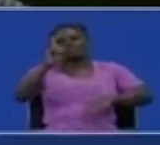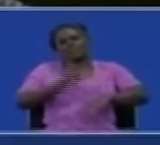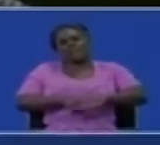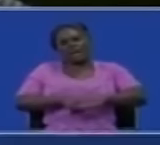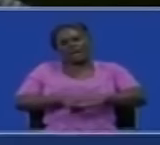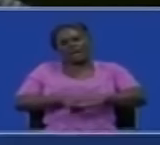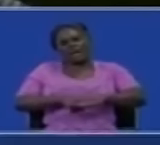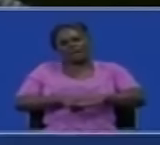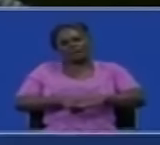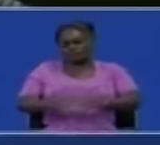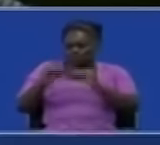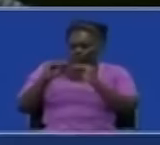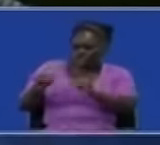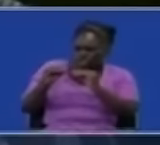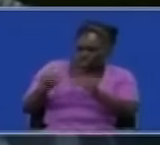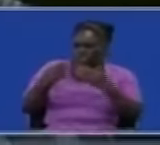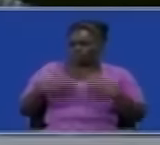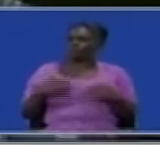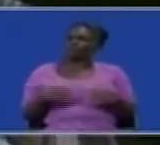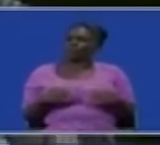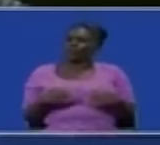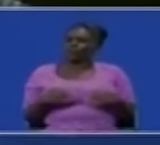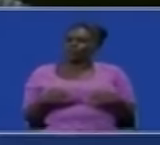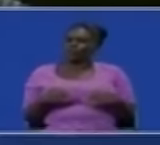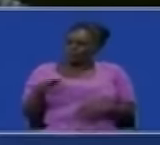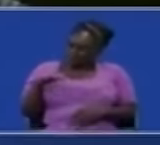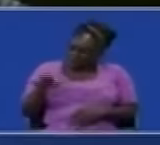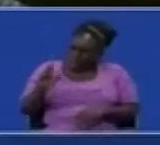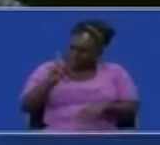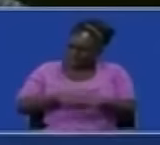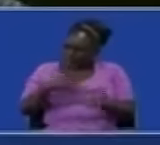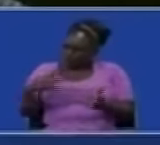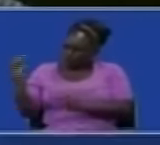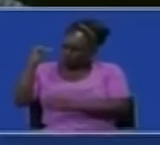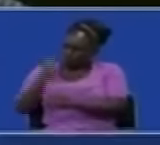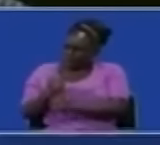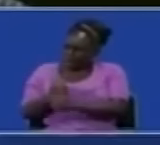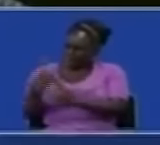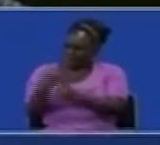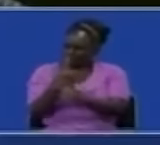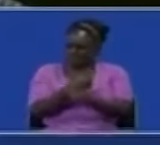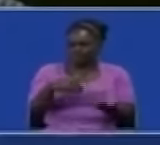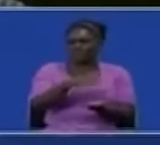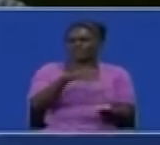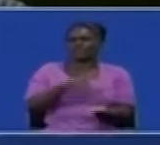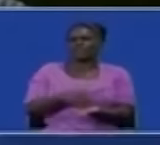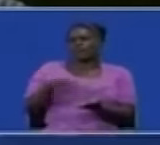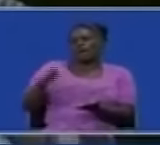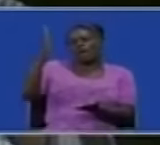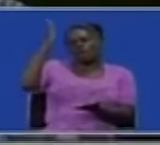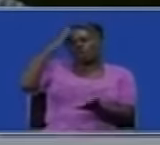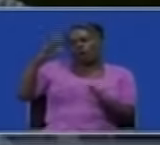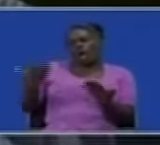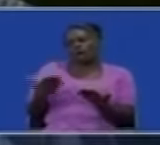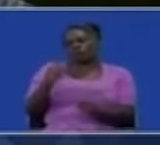to equip these people with sufficient training so that when they go to various polling stations, they know what